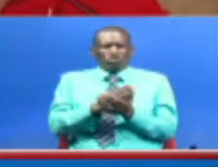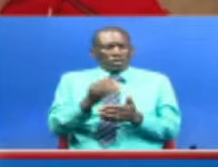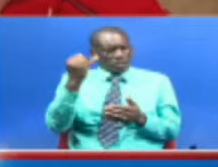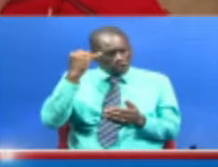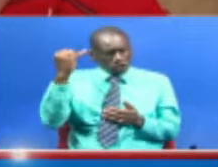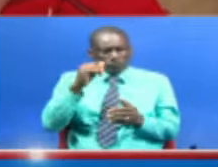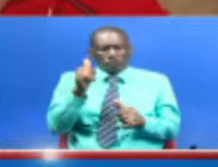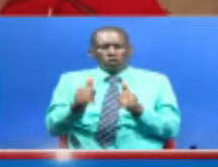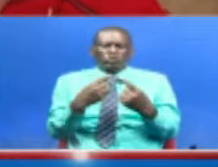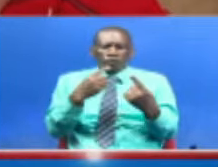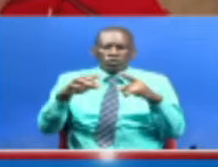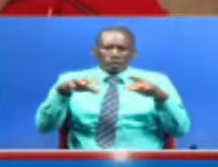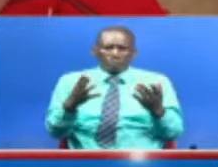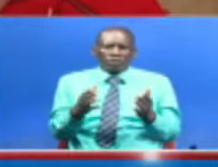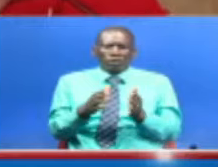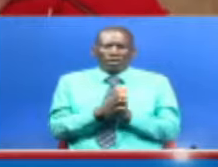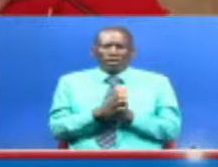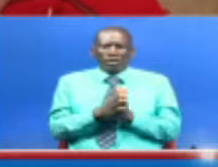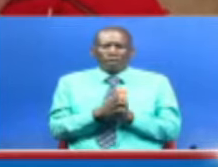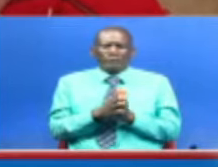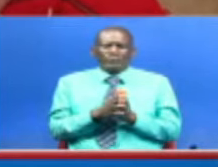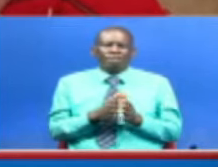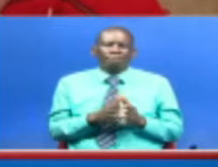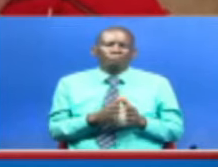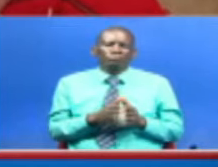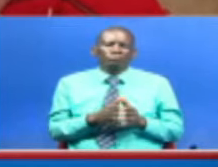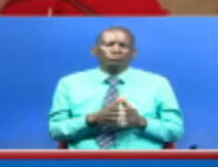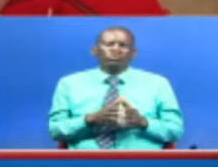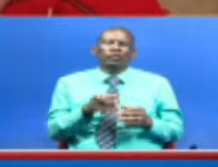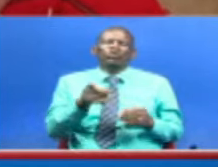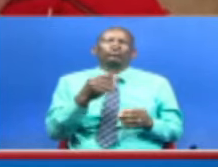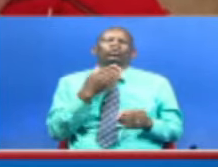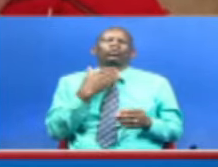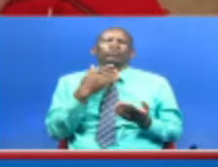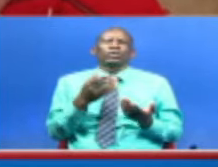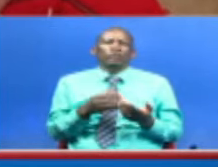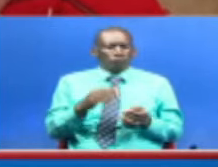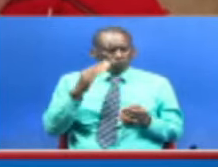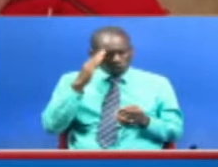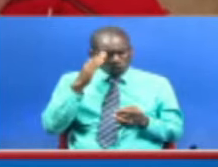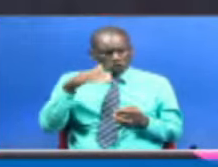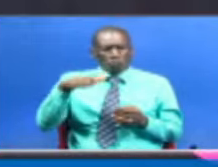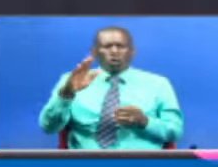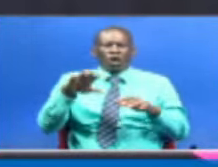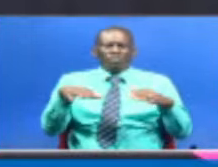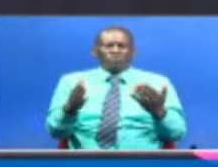we talked about, and you would want to think more of the